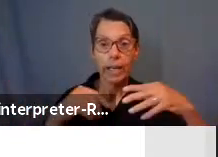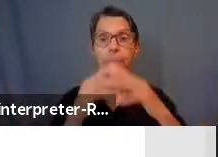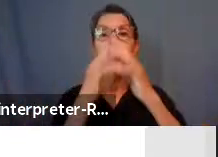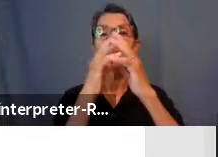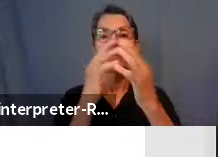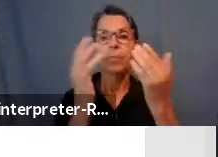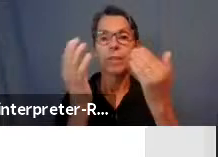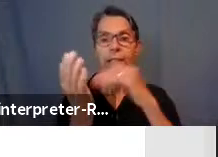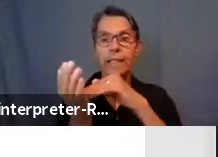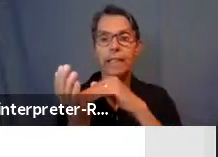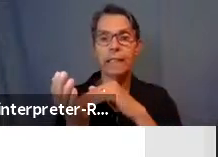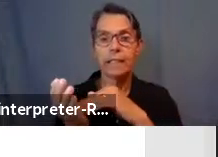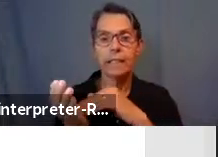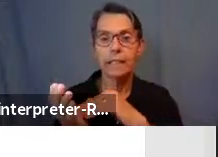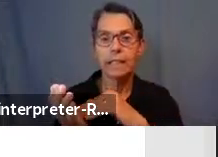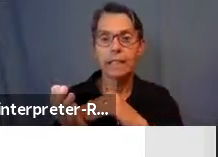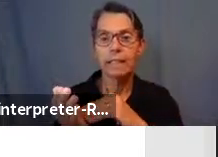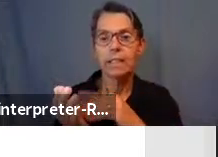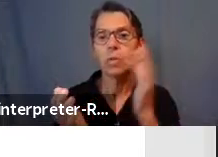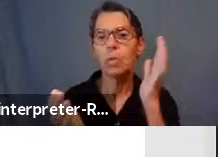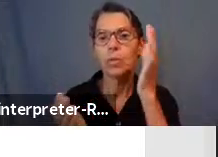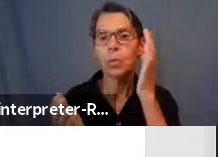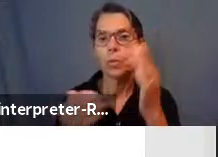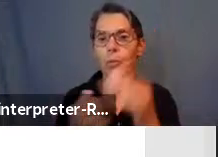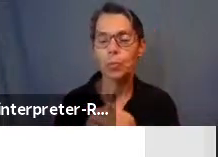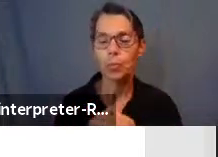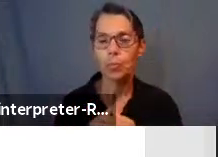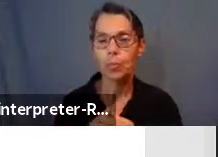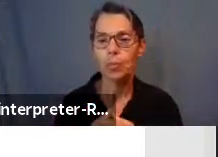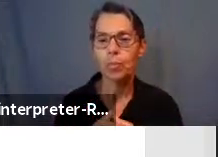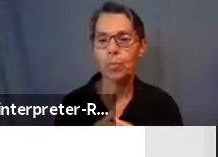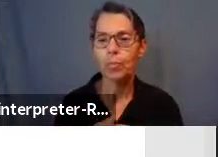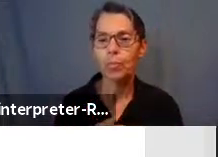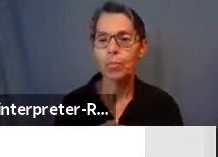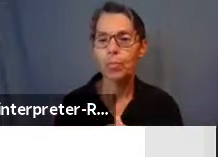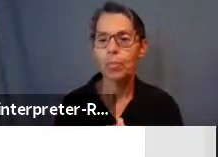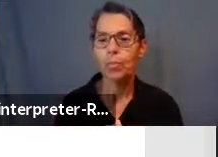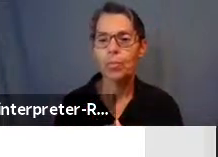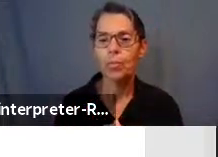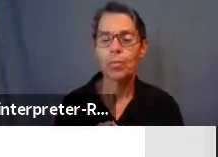reinvigorate those classes in the future.